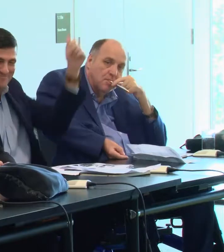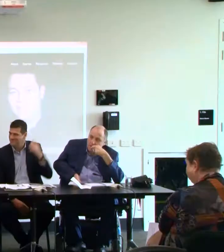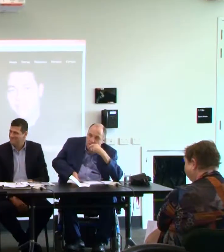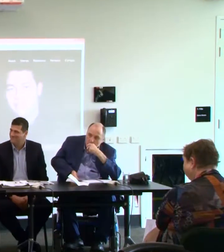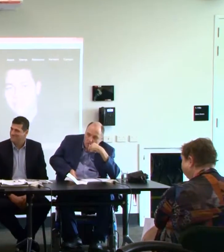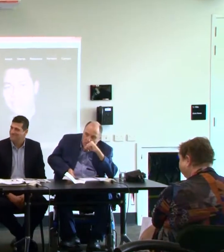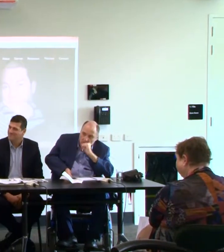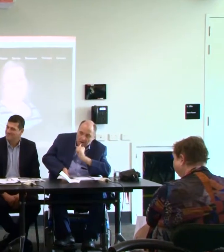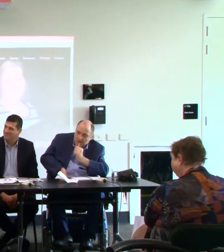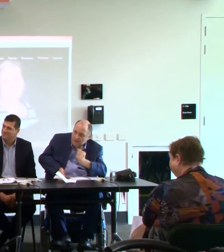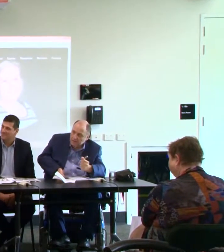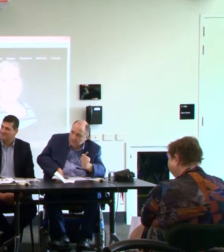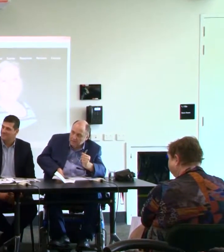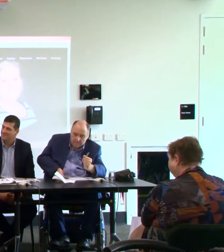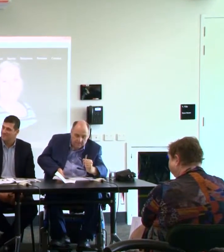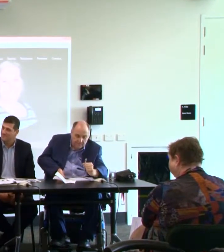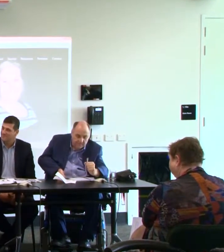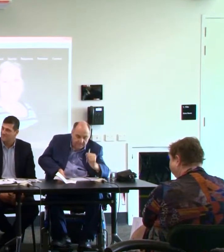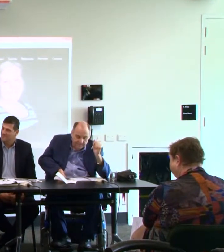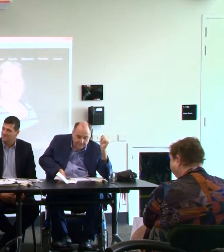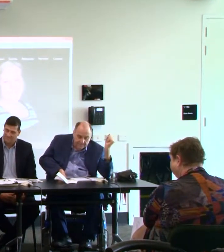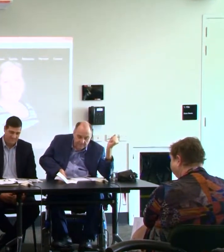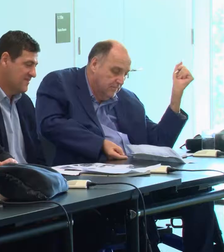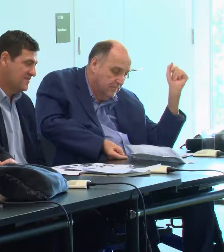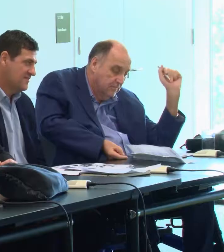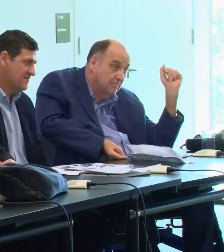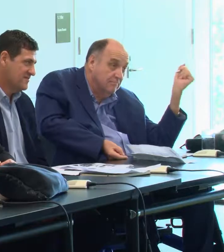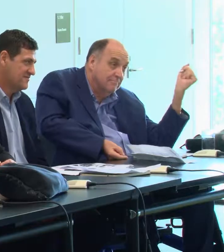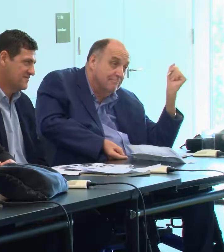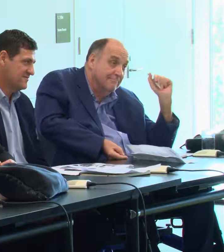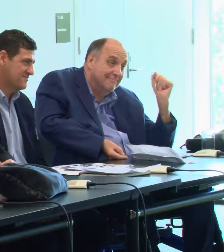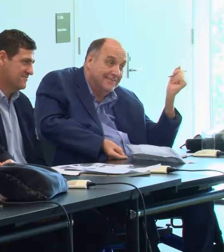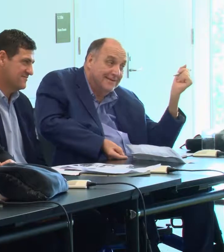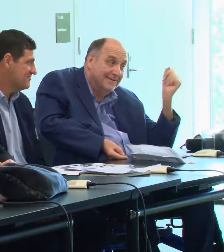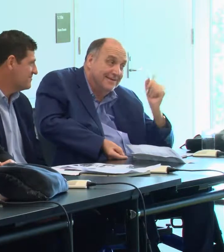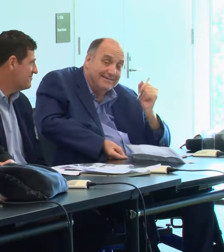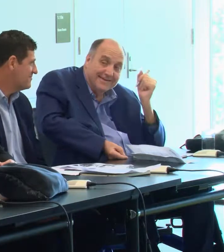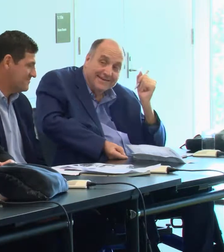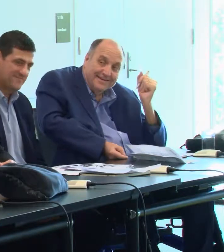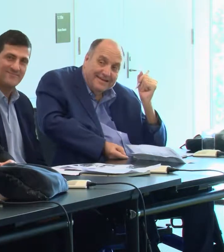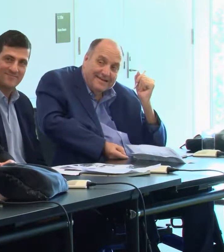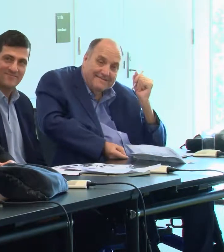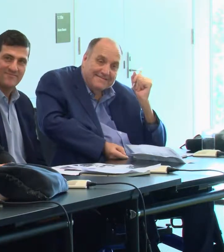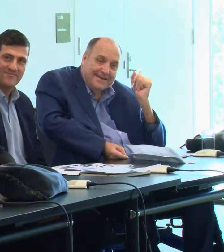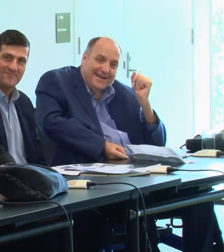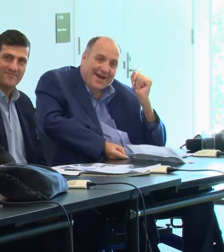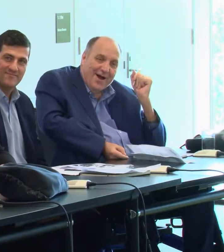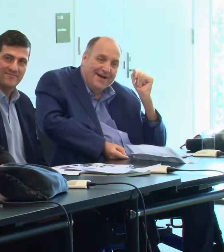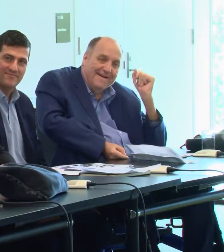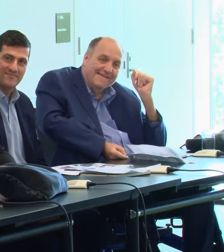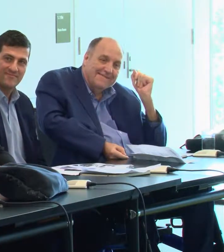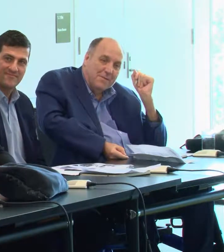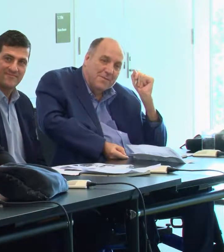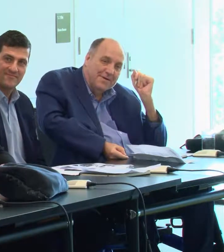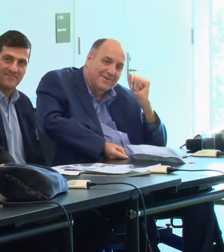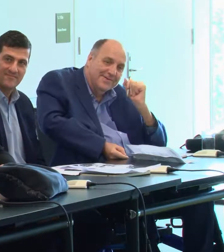Mr. Kevin Cox, AM, Australian Disability Discrimination Commissioner. Dr. Emma Phillips, Systems Advocate